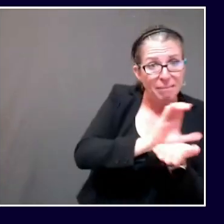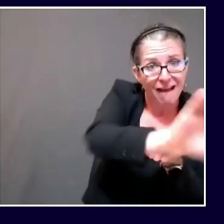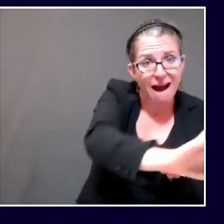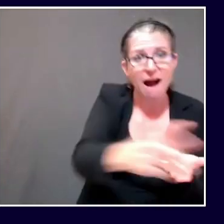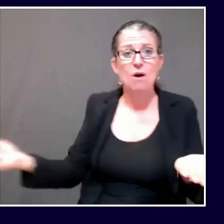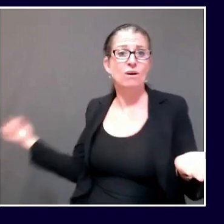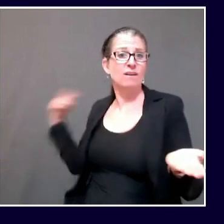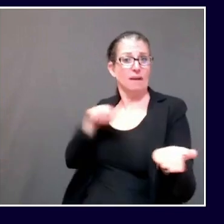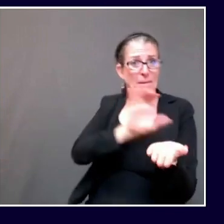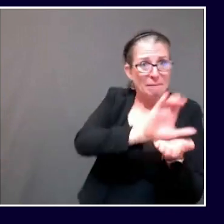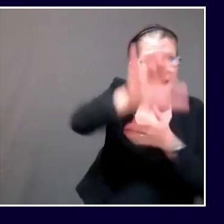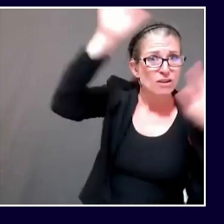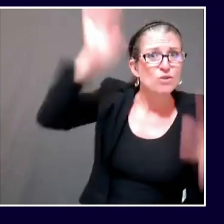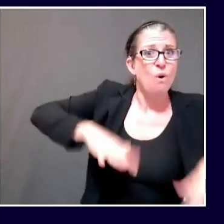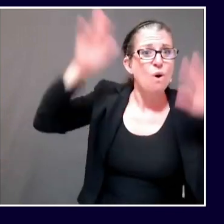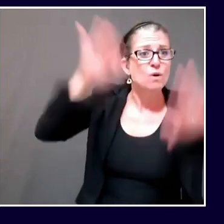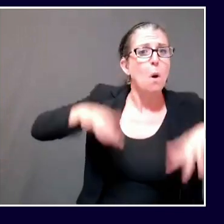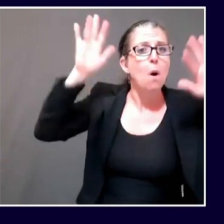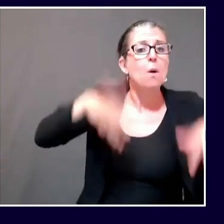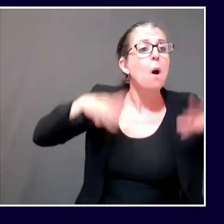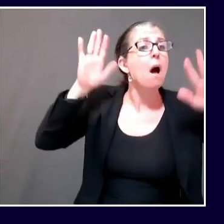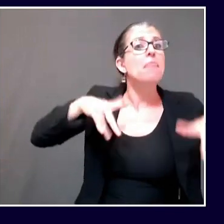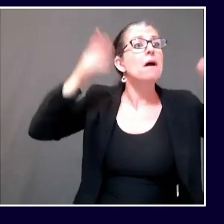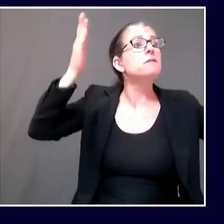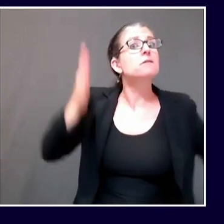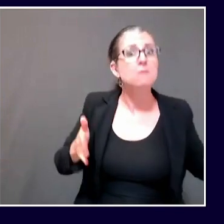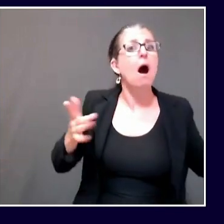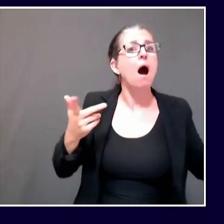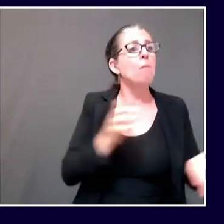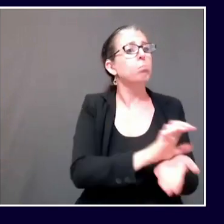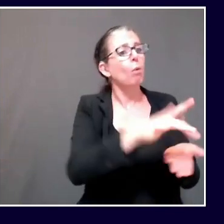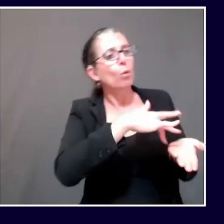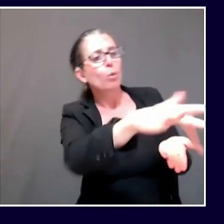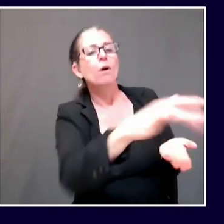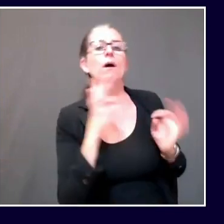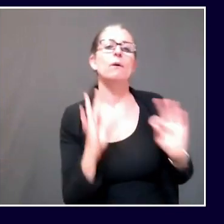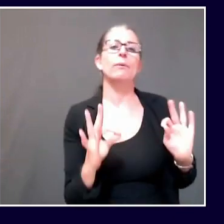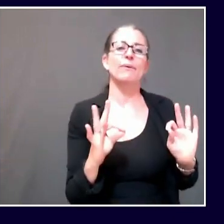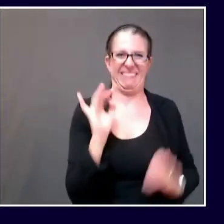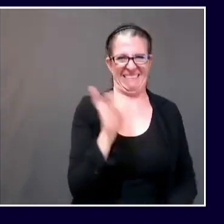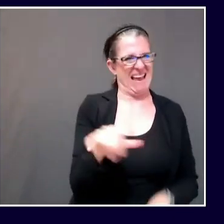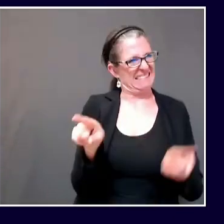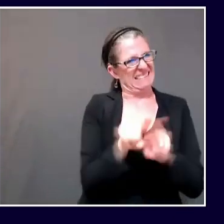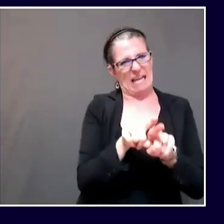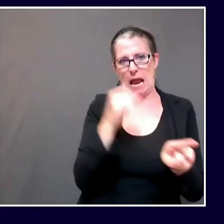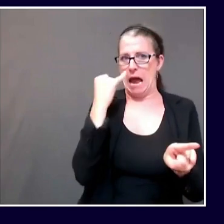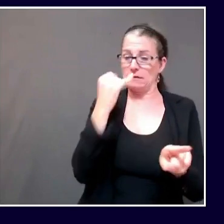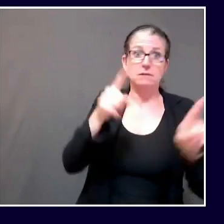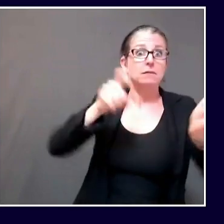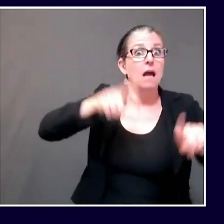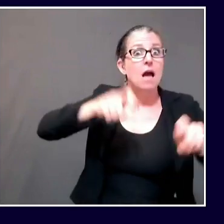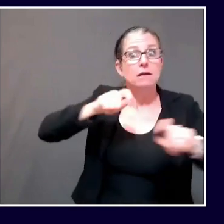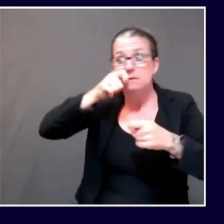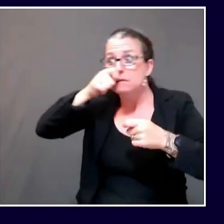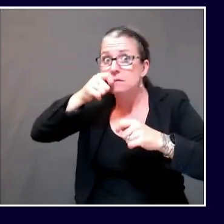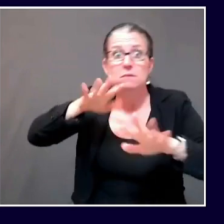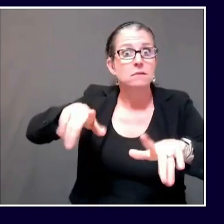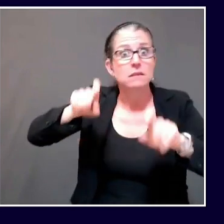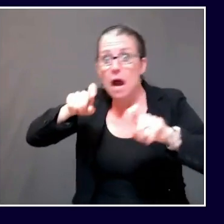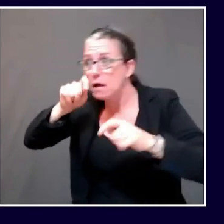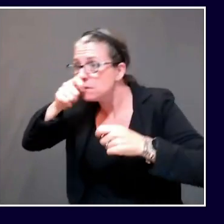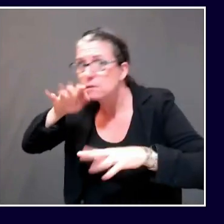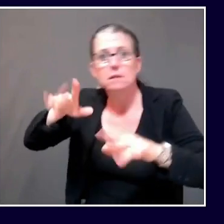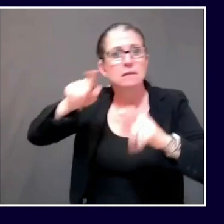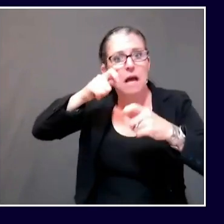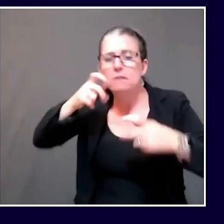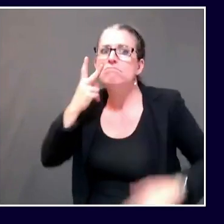So with that, I'd like to turn things over to Commissioner Lambrou. Thank you, Dr. Shah. Today, the Maine Department of Health